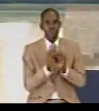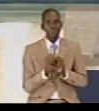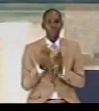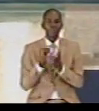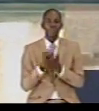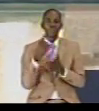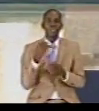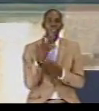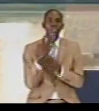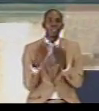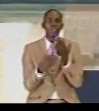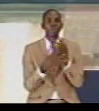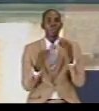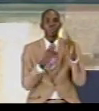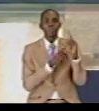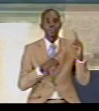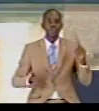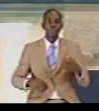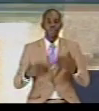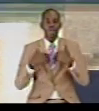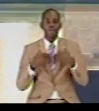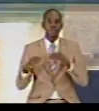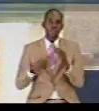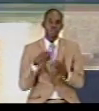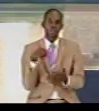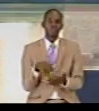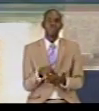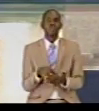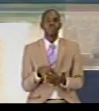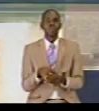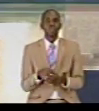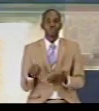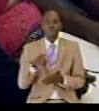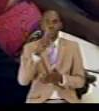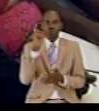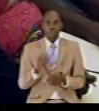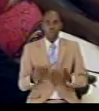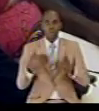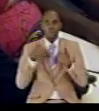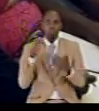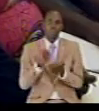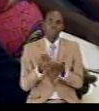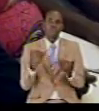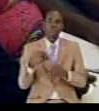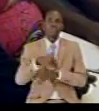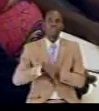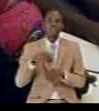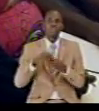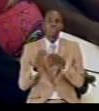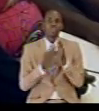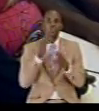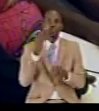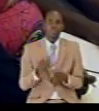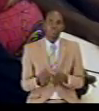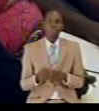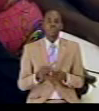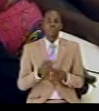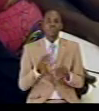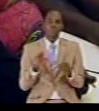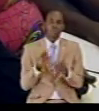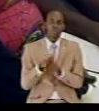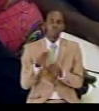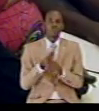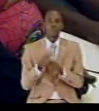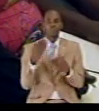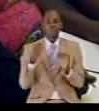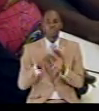the Lord has done this. You must have that tonight. Fulfillment tonight in Jesus'